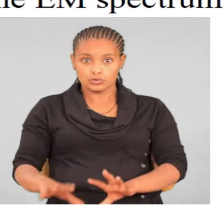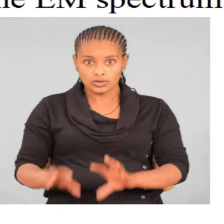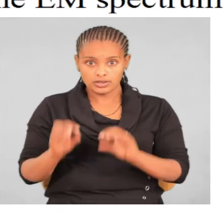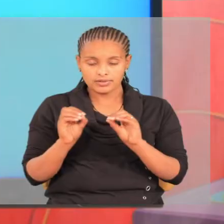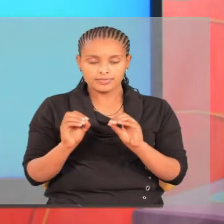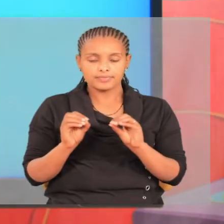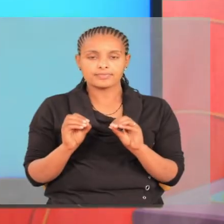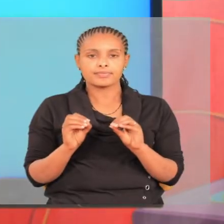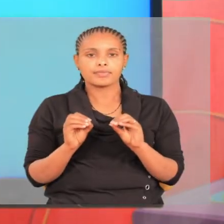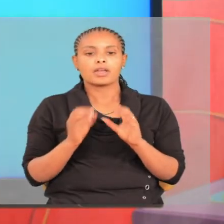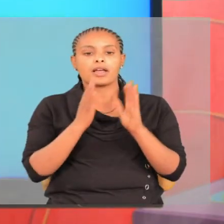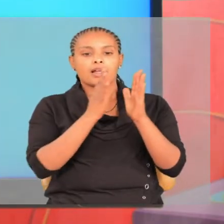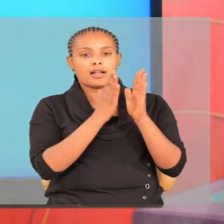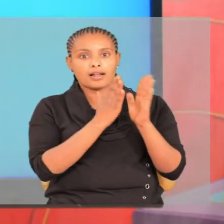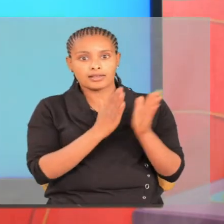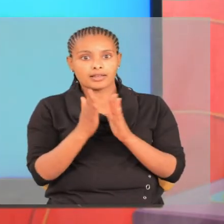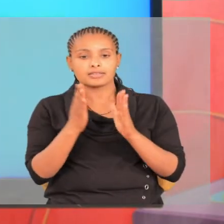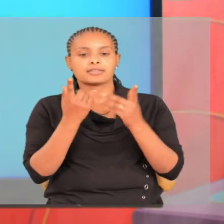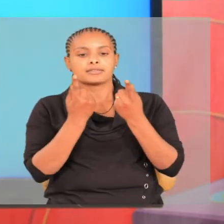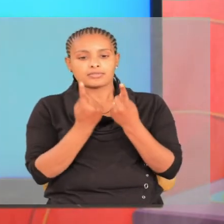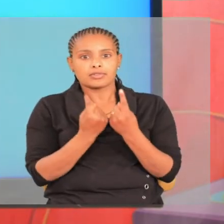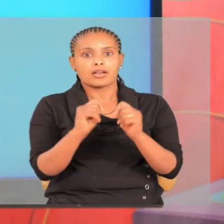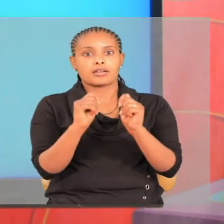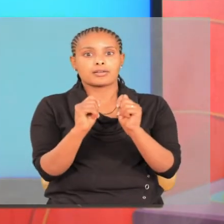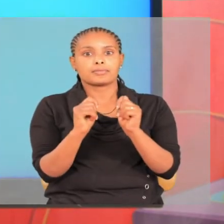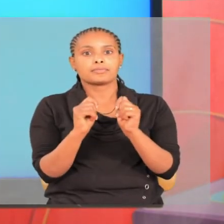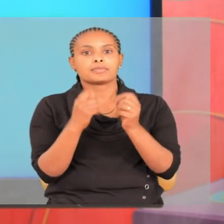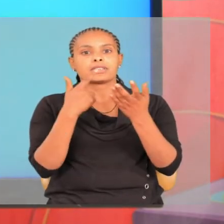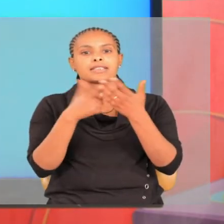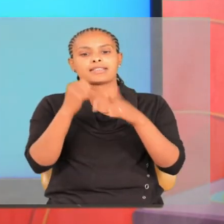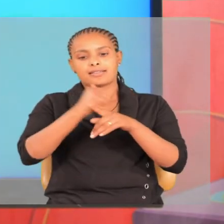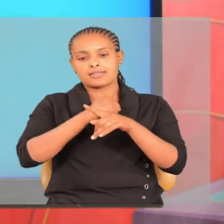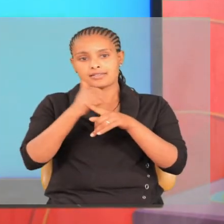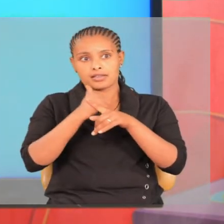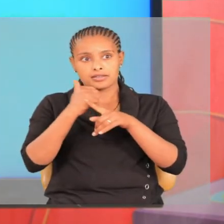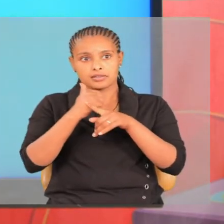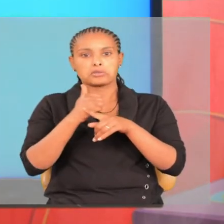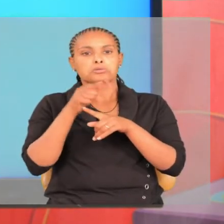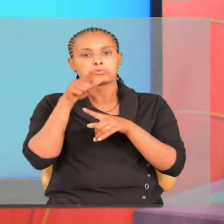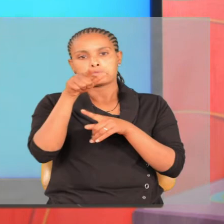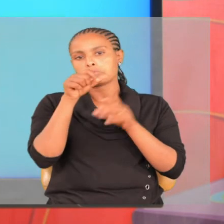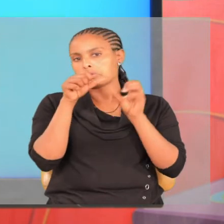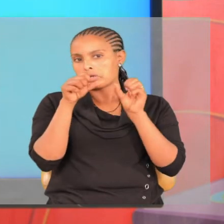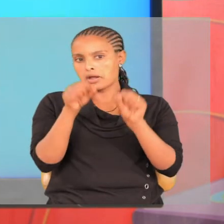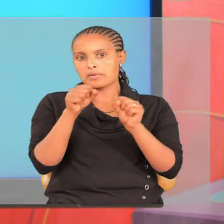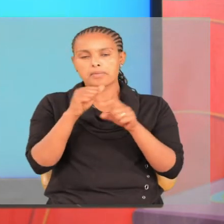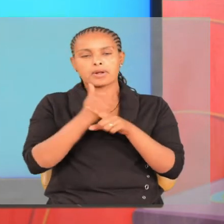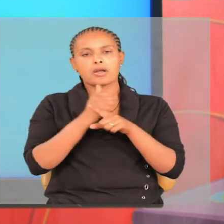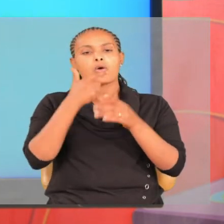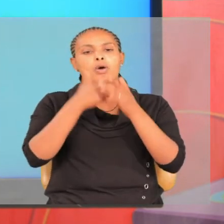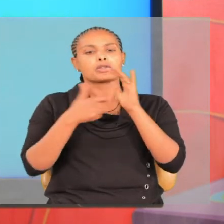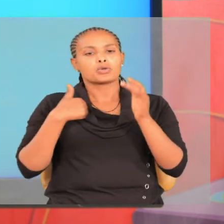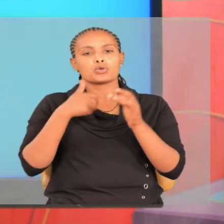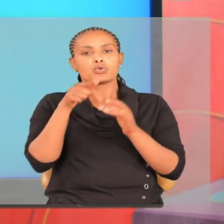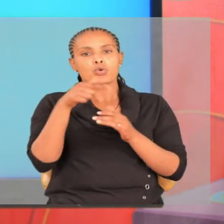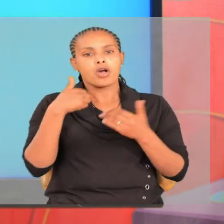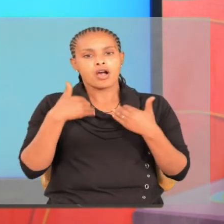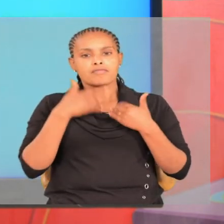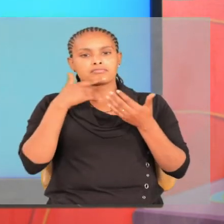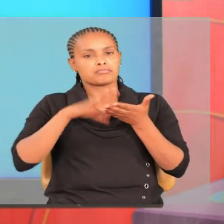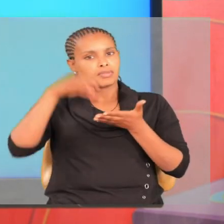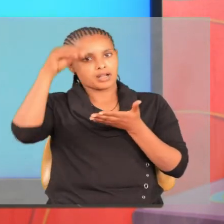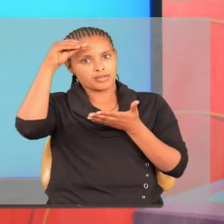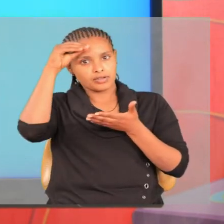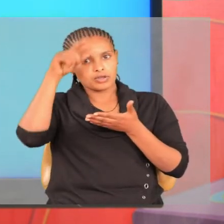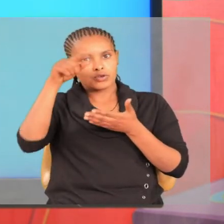Students, let us try this exercise so that you can practice what you have just learned.